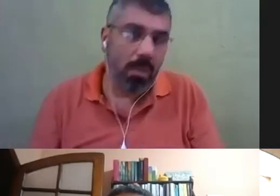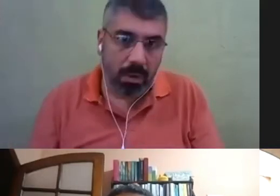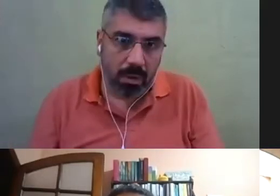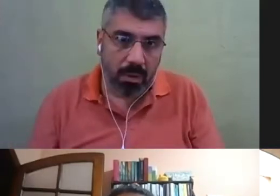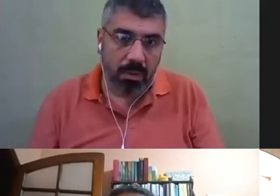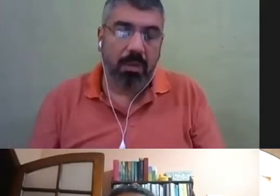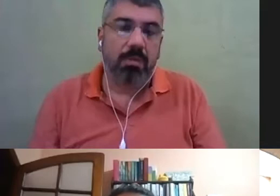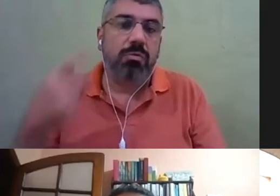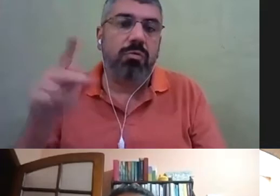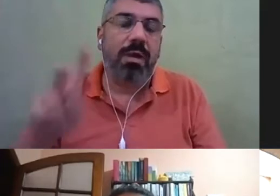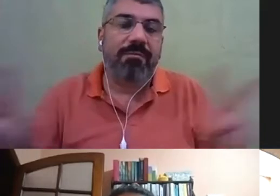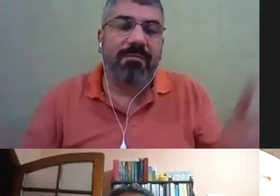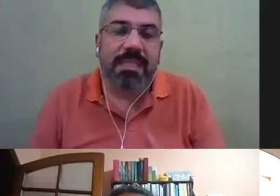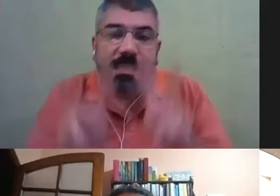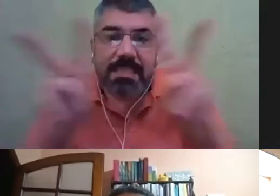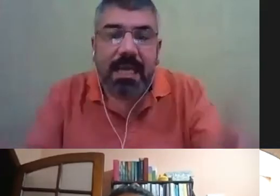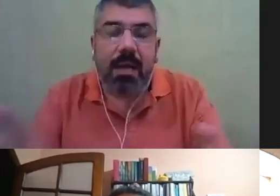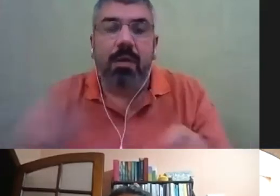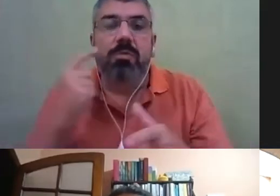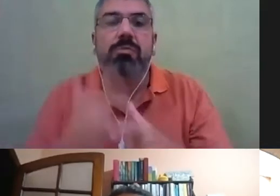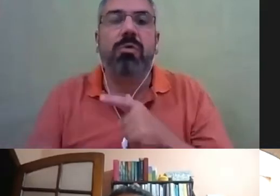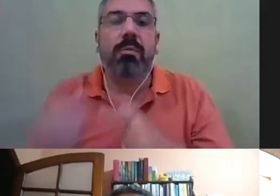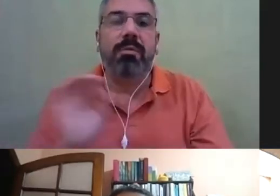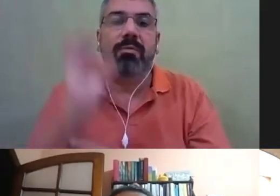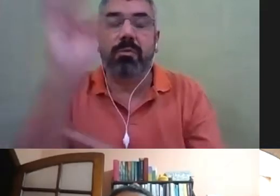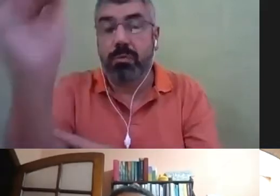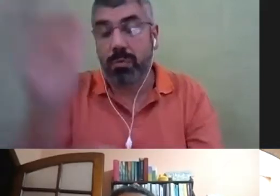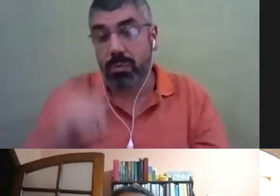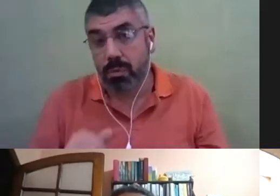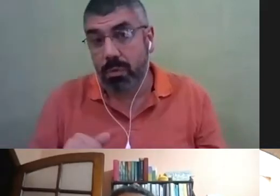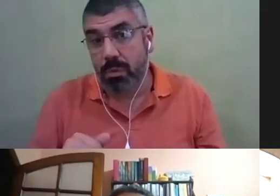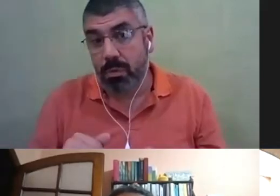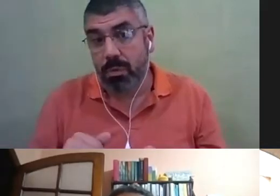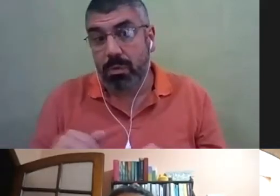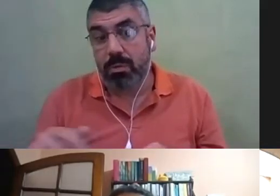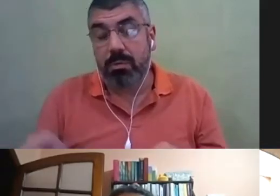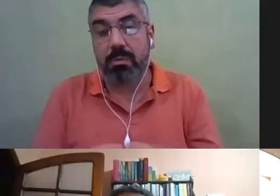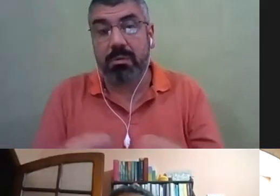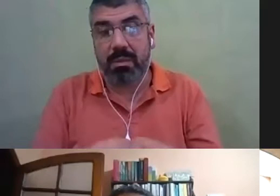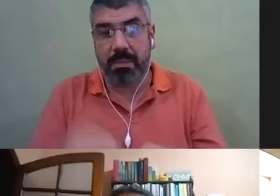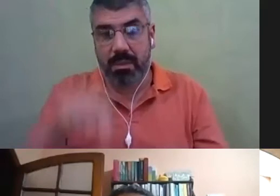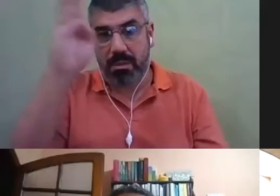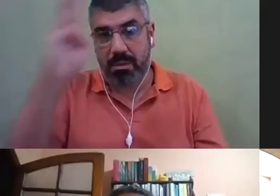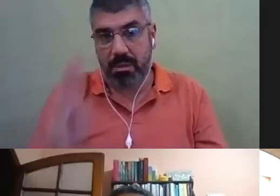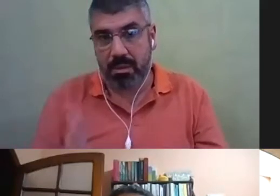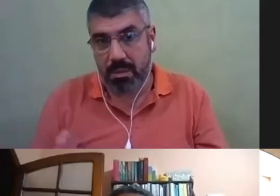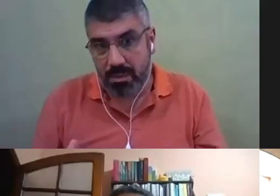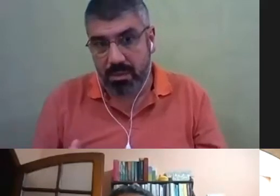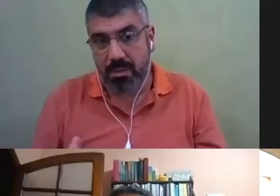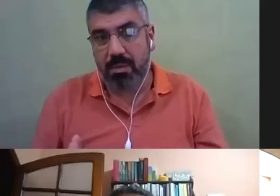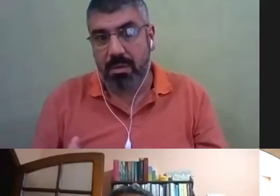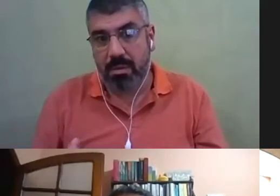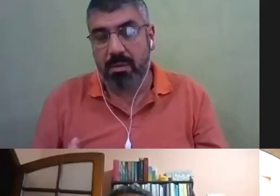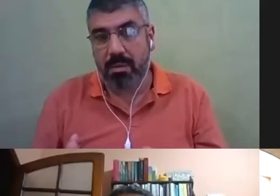envision a unity of analysis in the future? And this is something we Brazilians have been discussing a lot, and we always